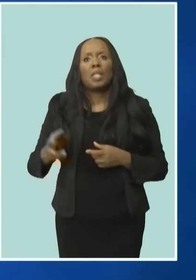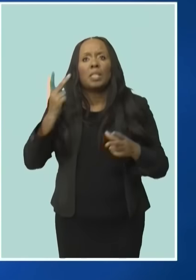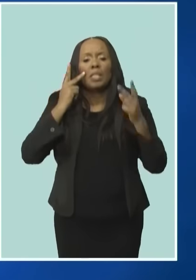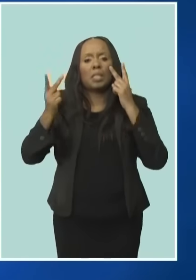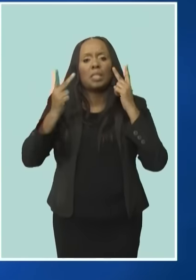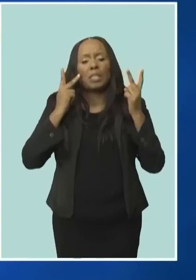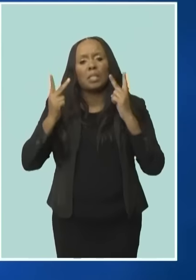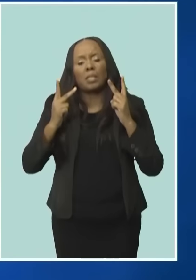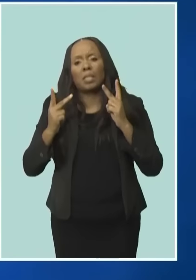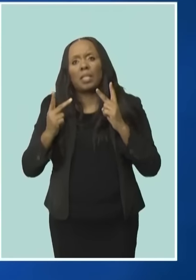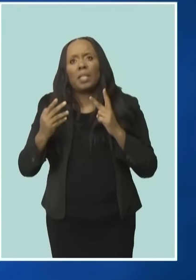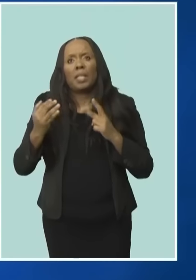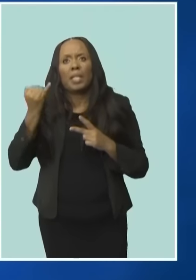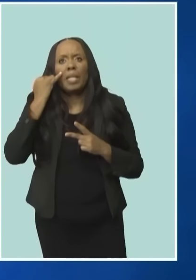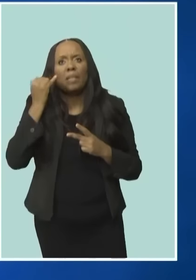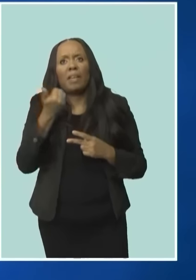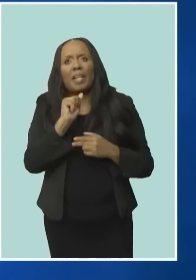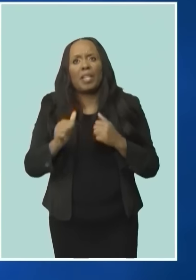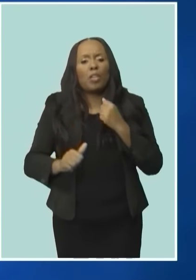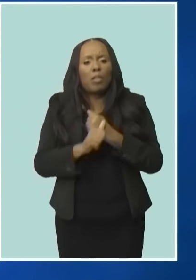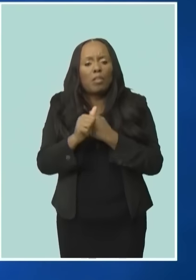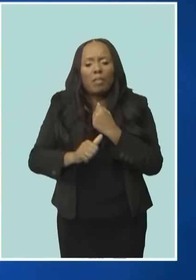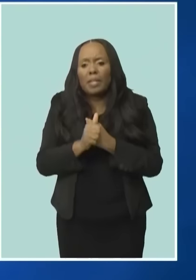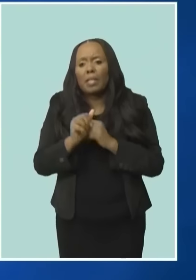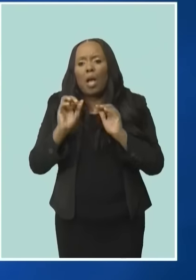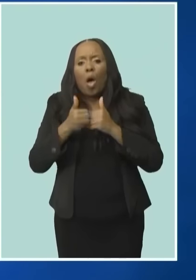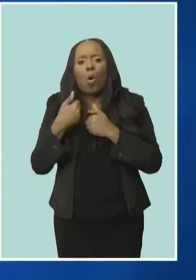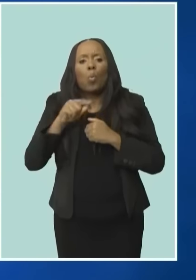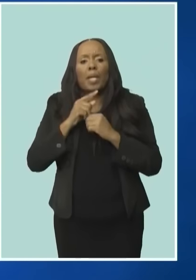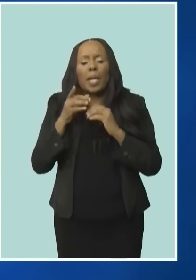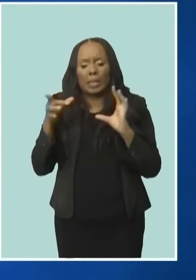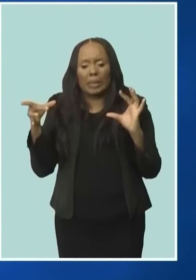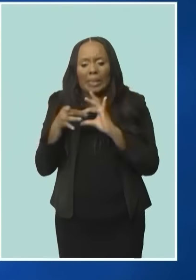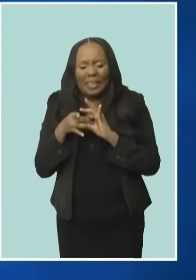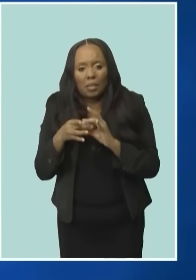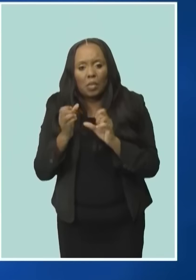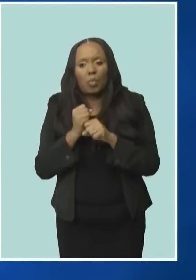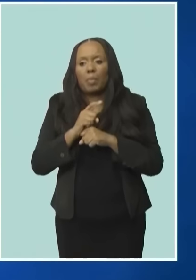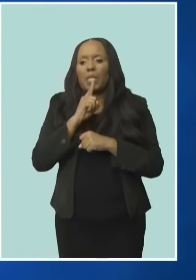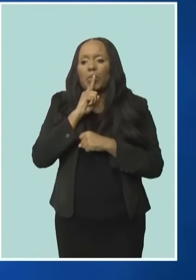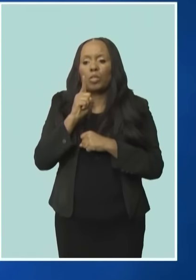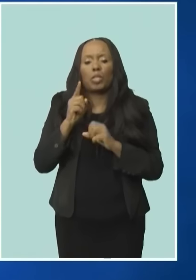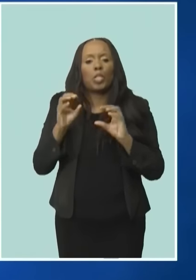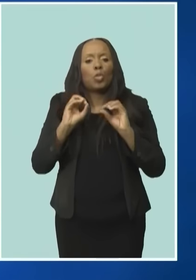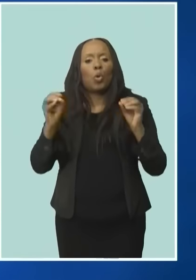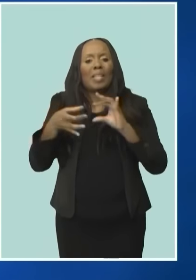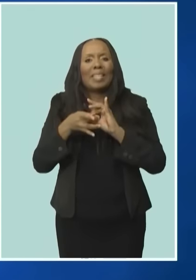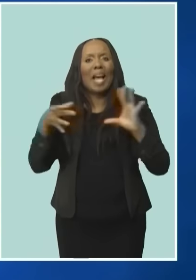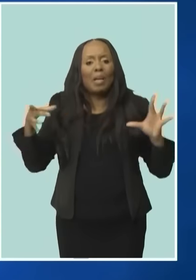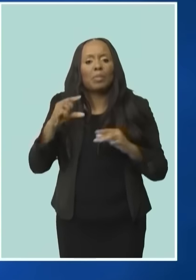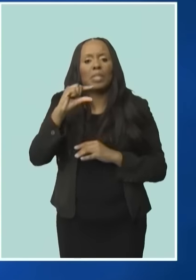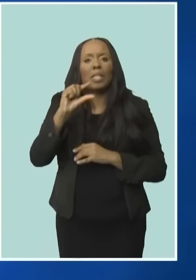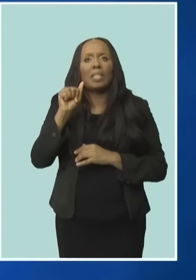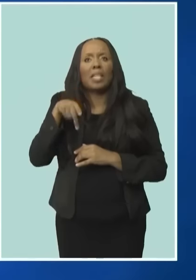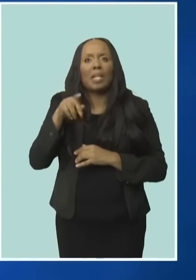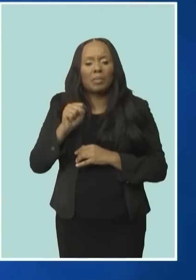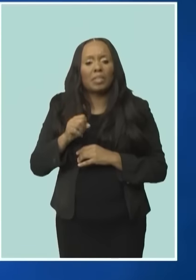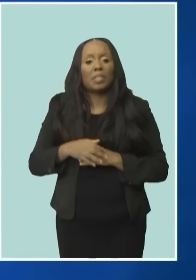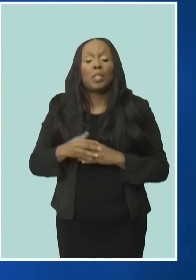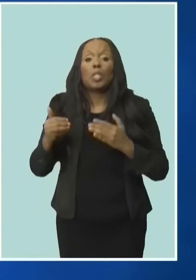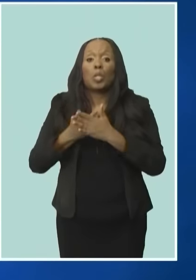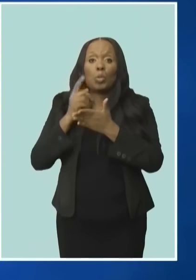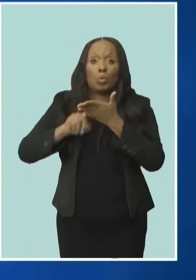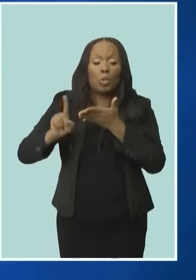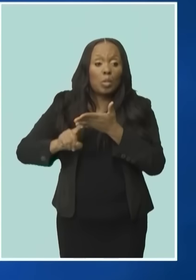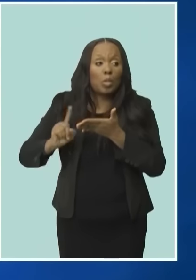be exposed. So we've dealt with water, and this new study is going to look at this new